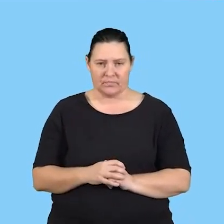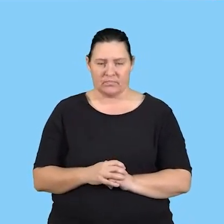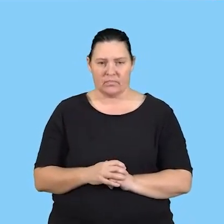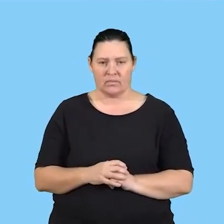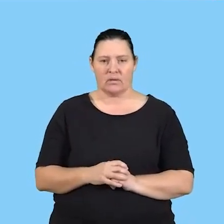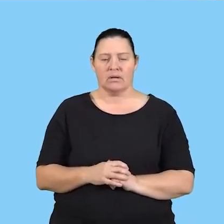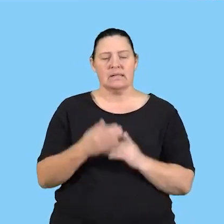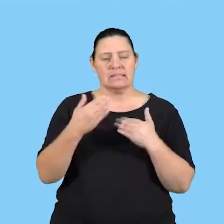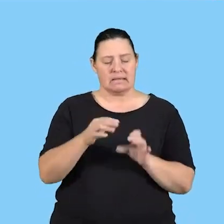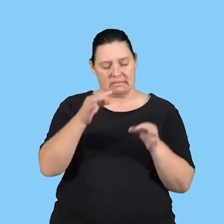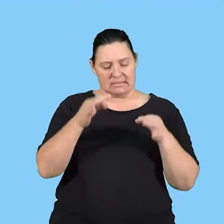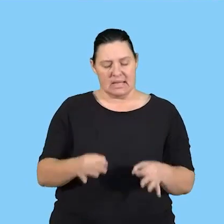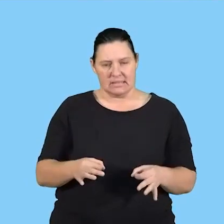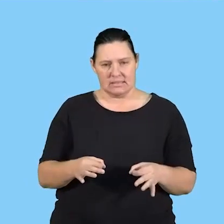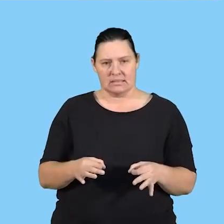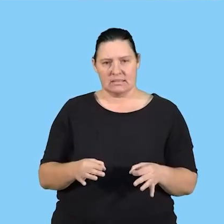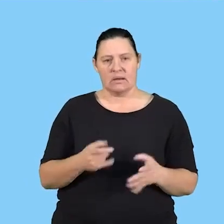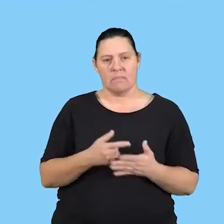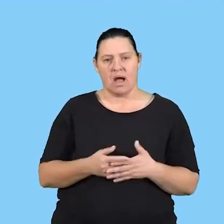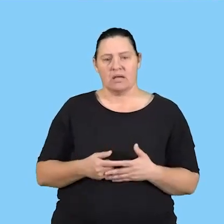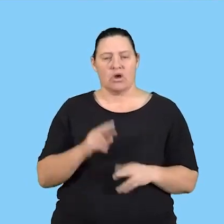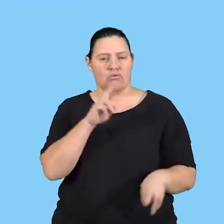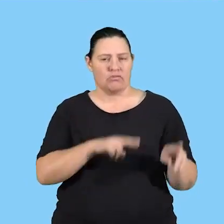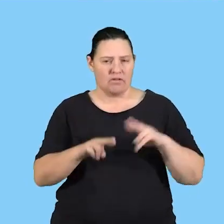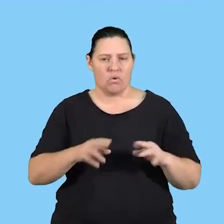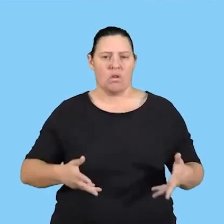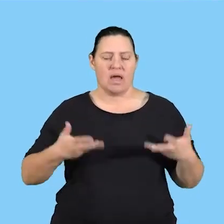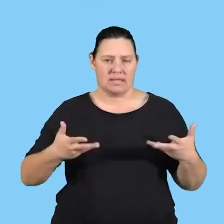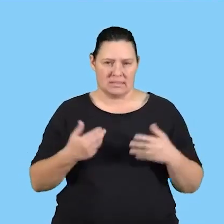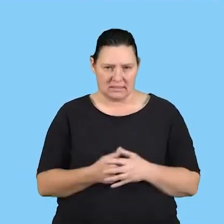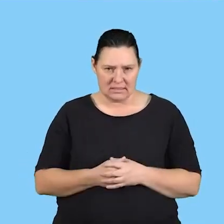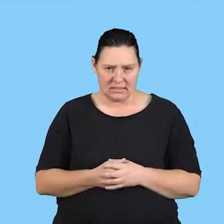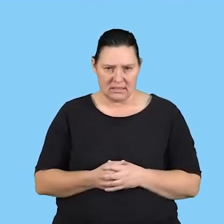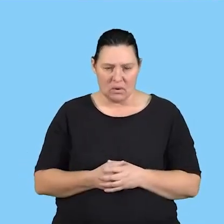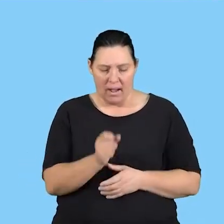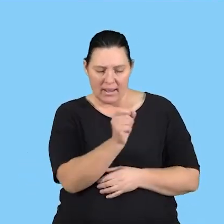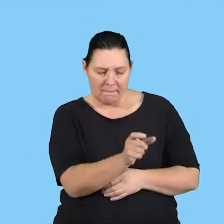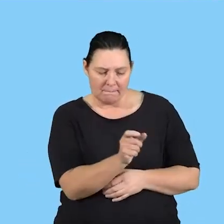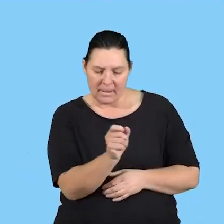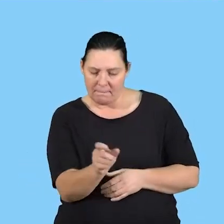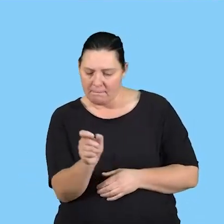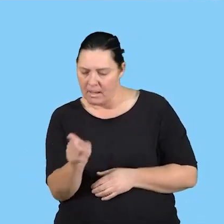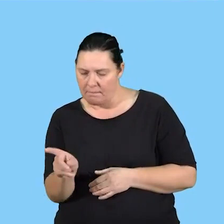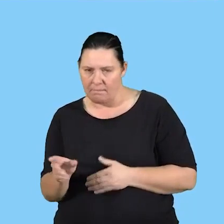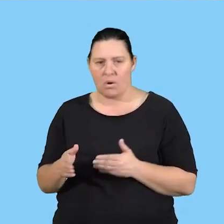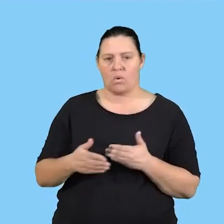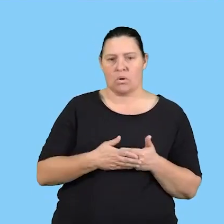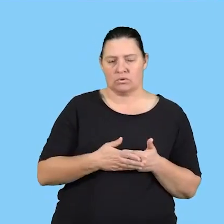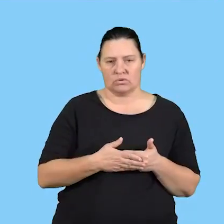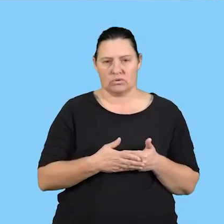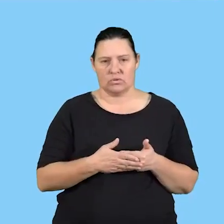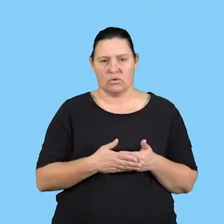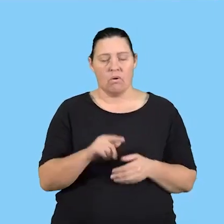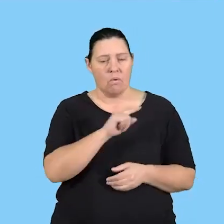The sector decided on a light review to close the gaps because it was evident